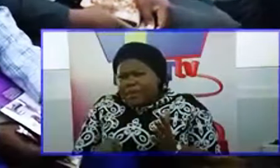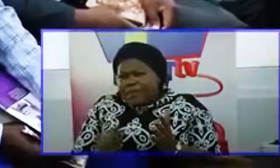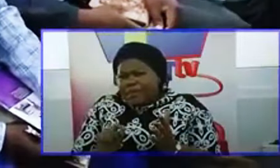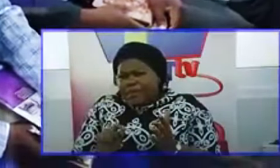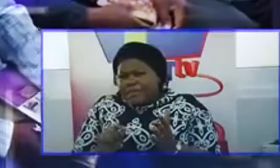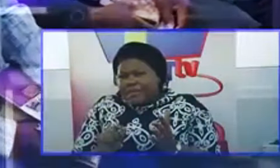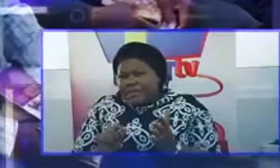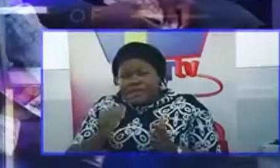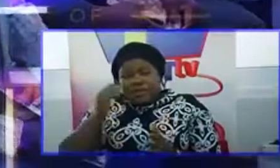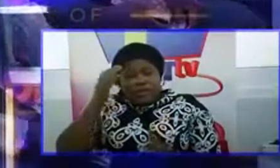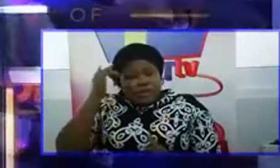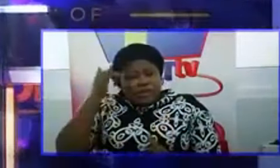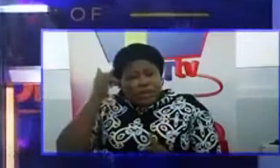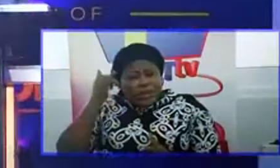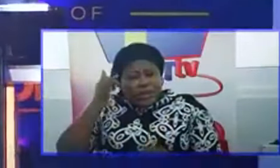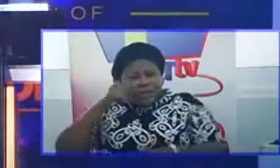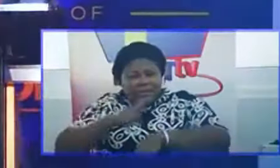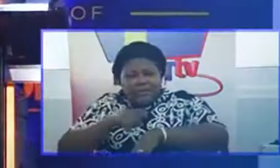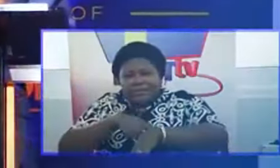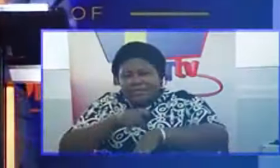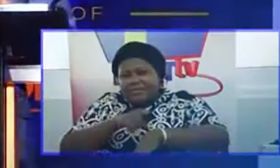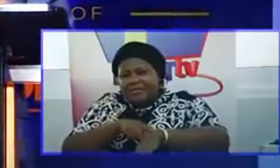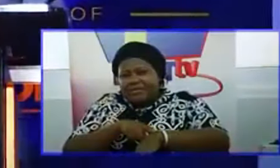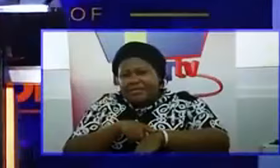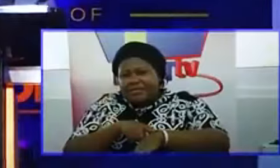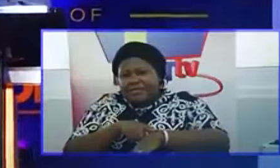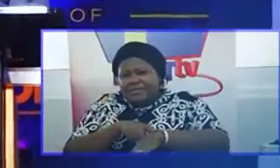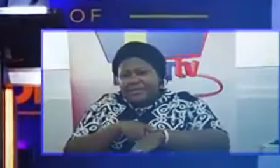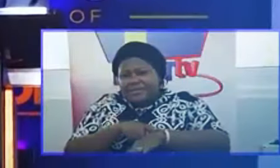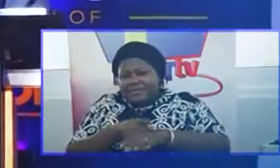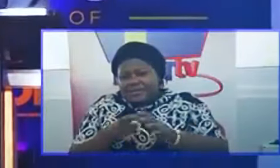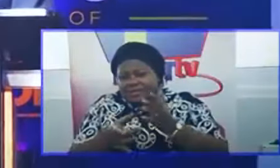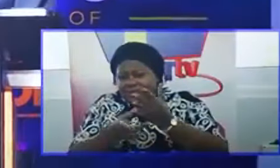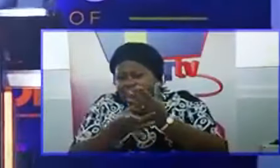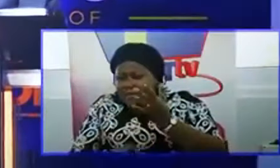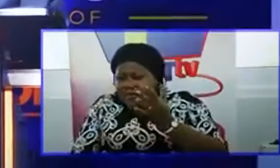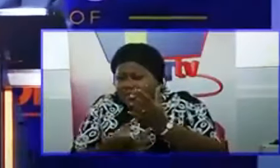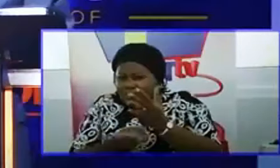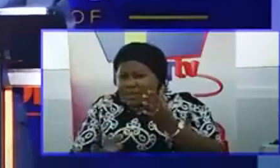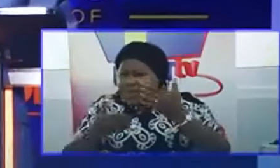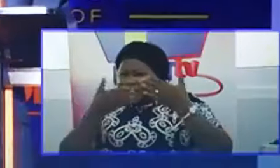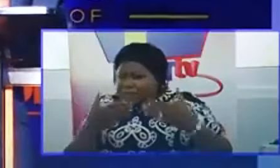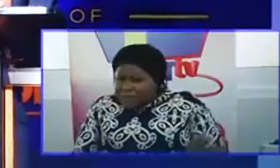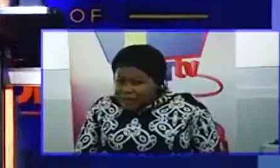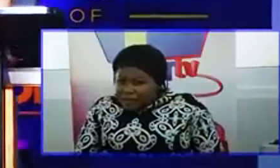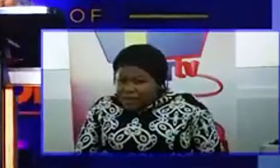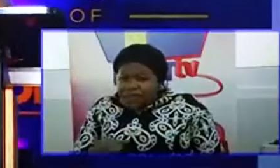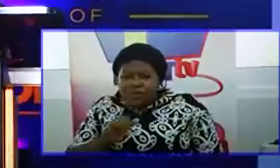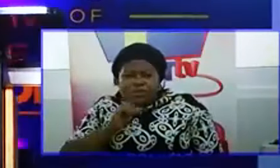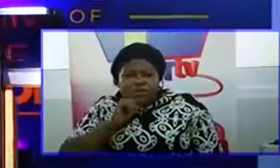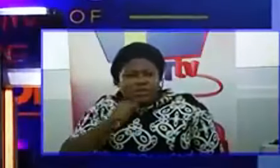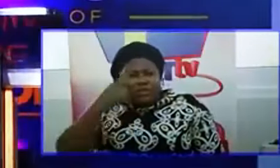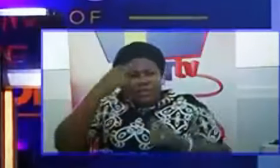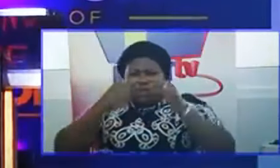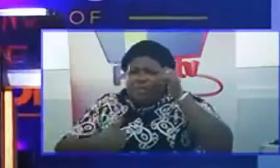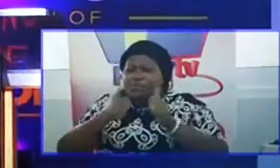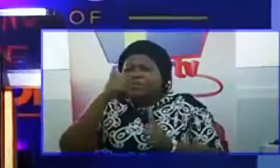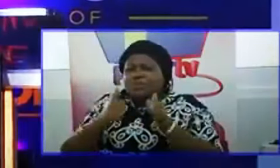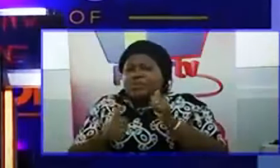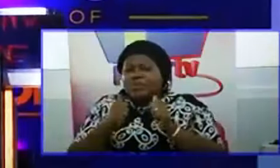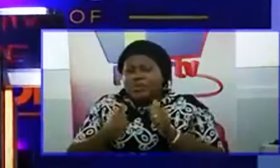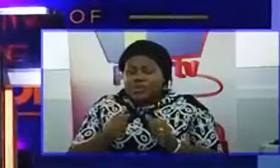was time. You see, the oil ran out, not because the container was